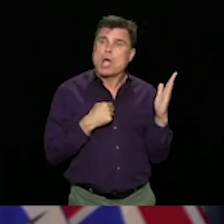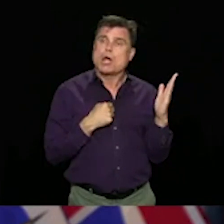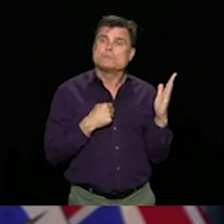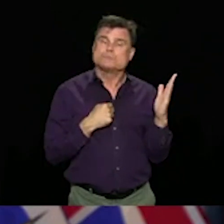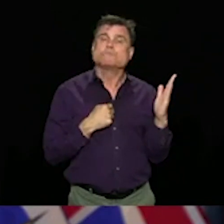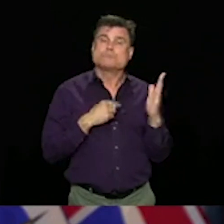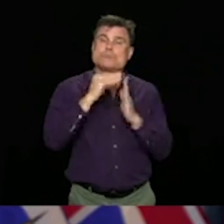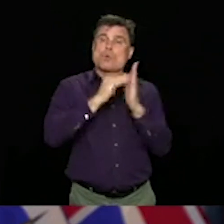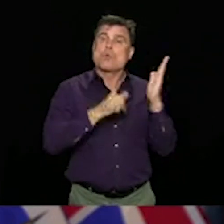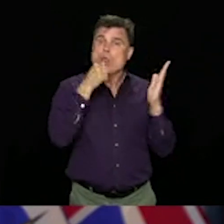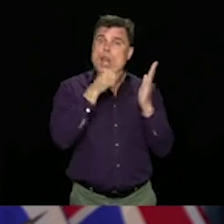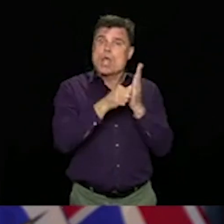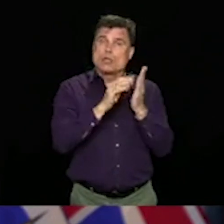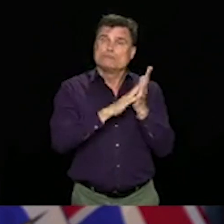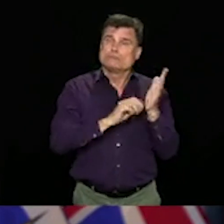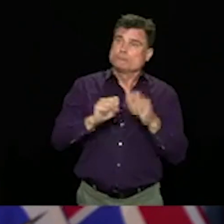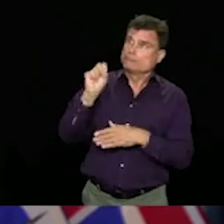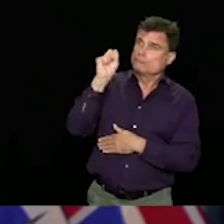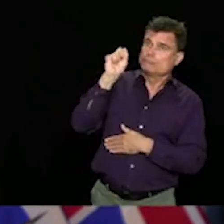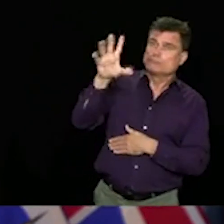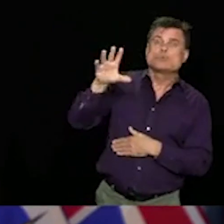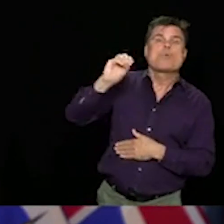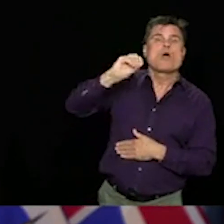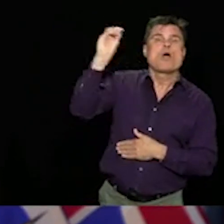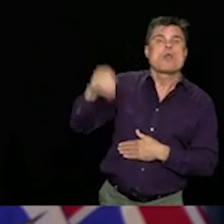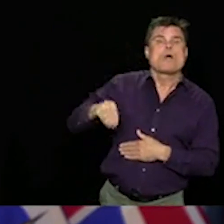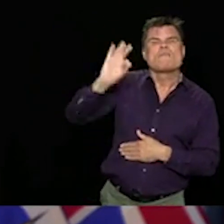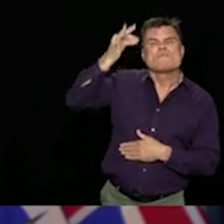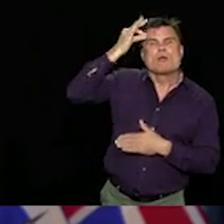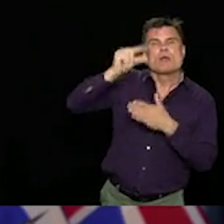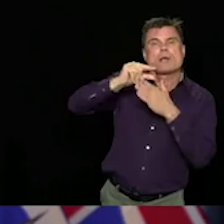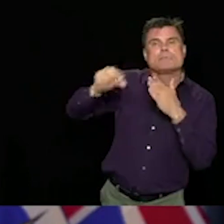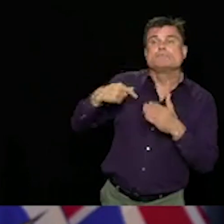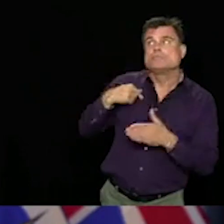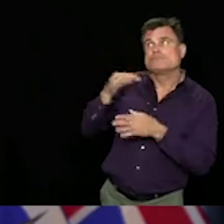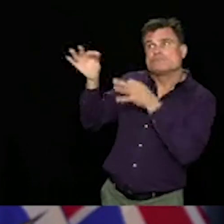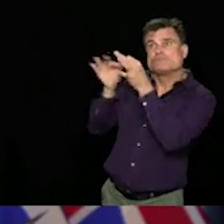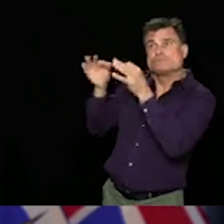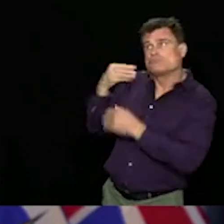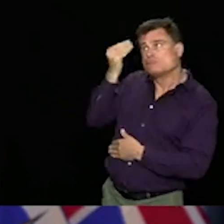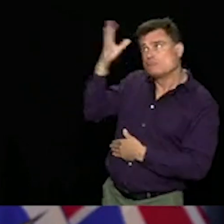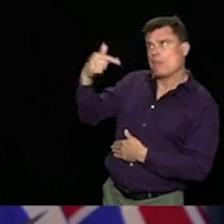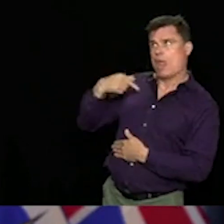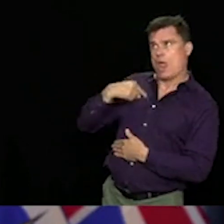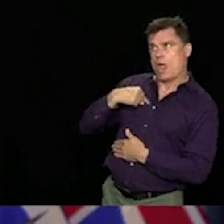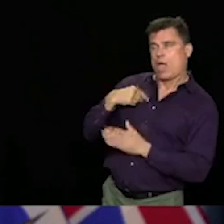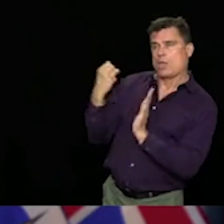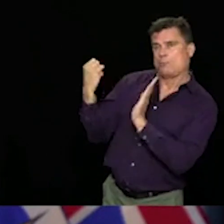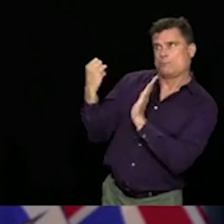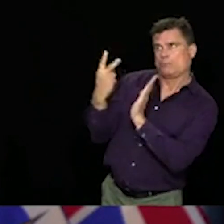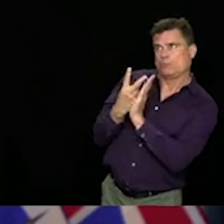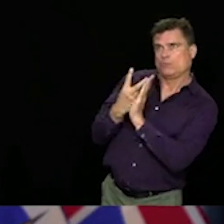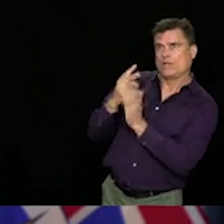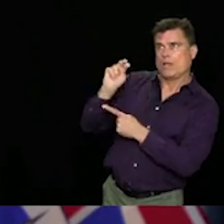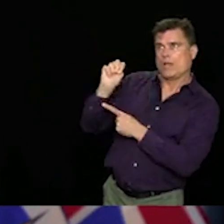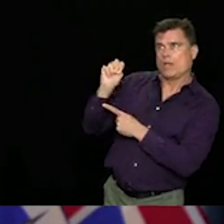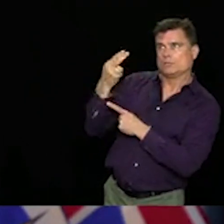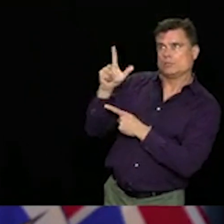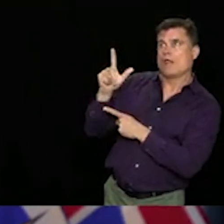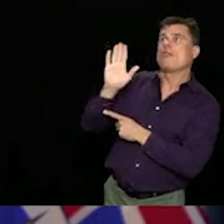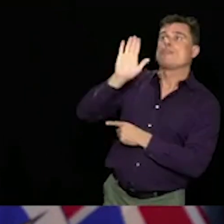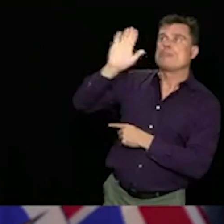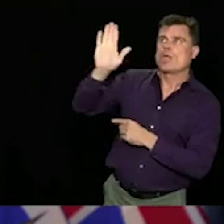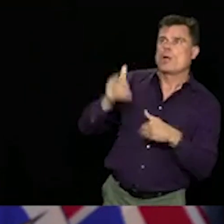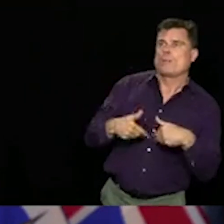we've written a letter to Ottawa based on this and based on the understanding that we would have